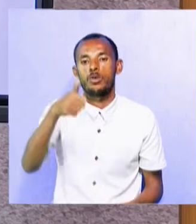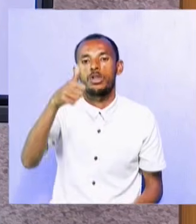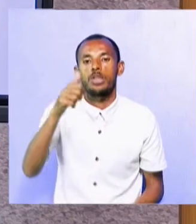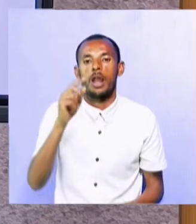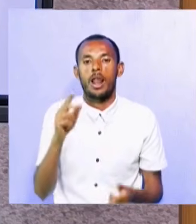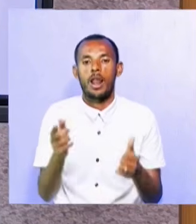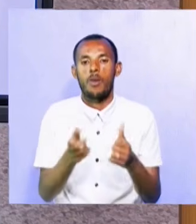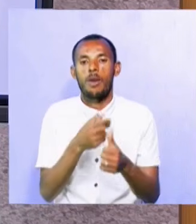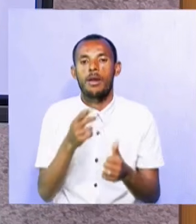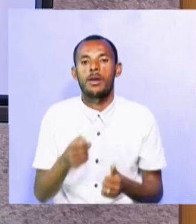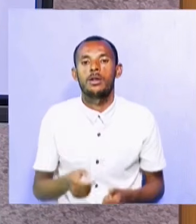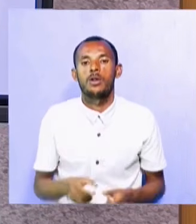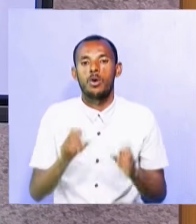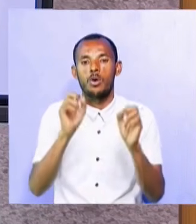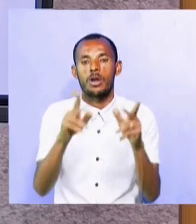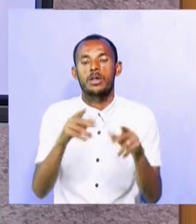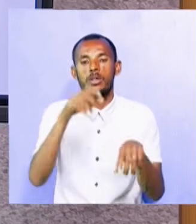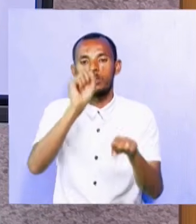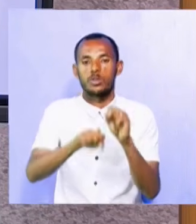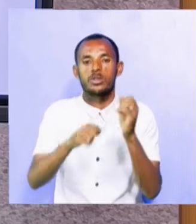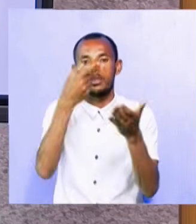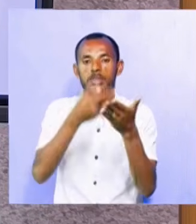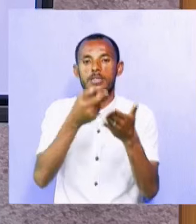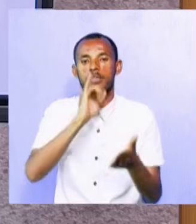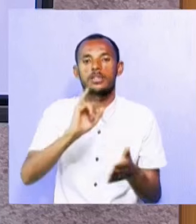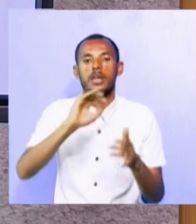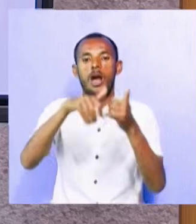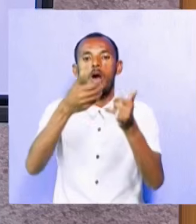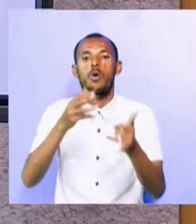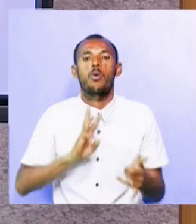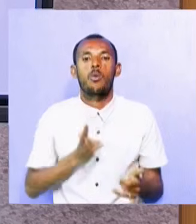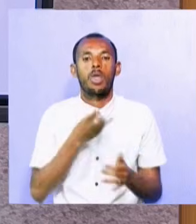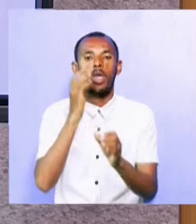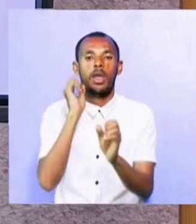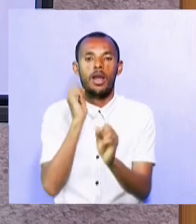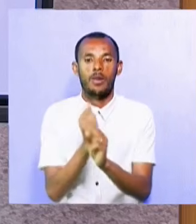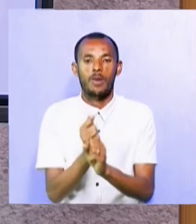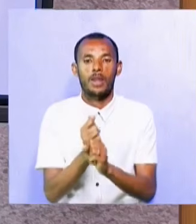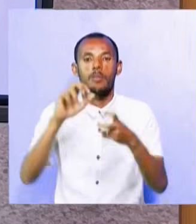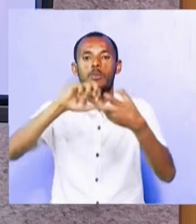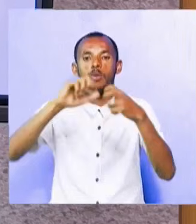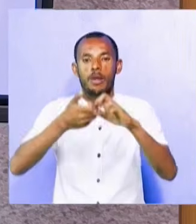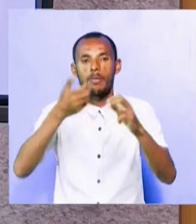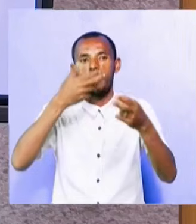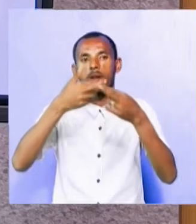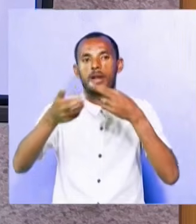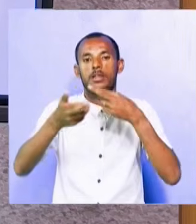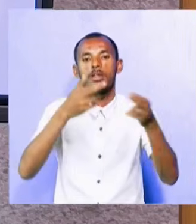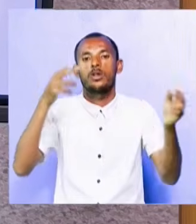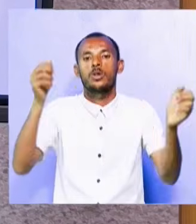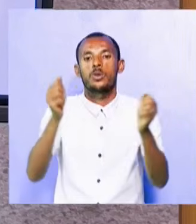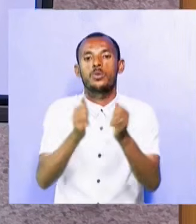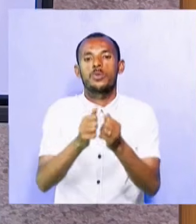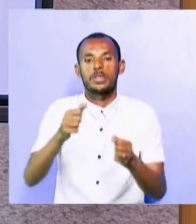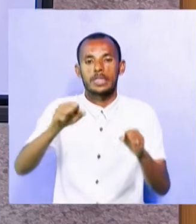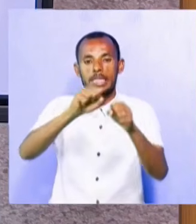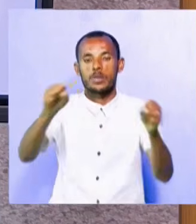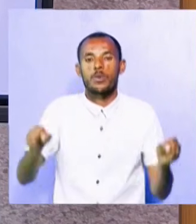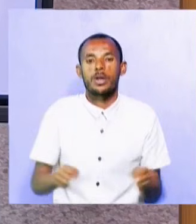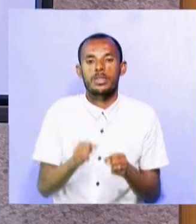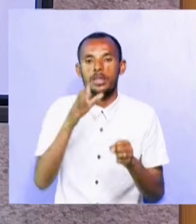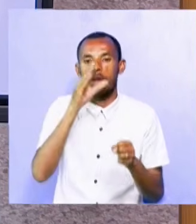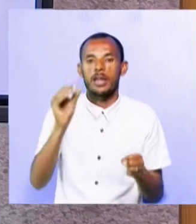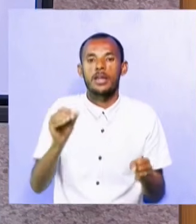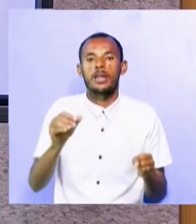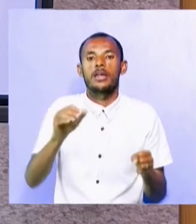original one, okay? So this is how we calculate problems related with squares and